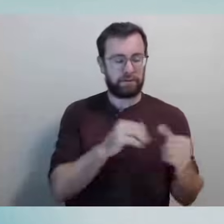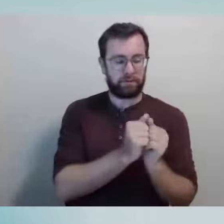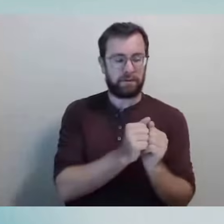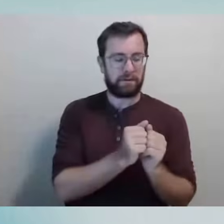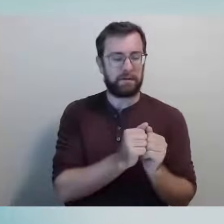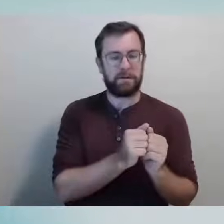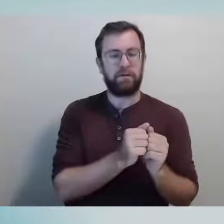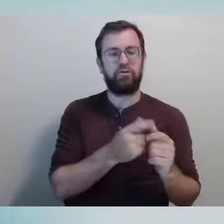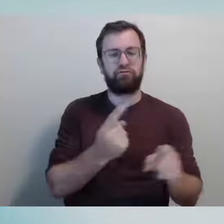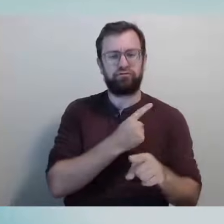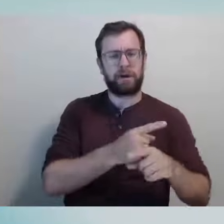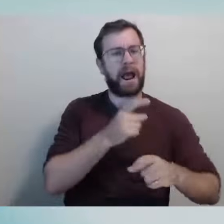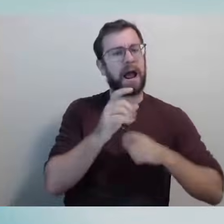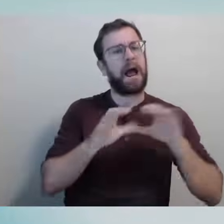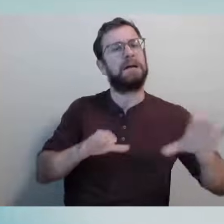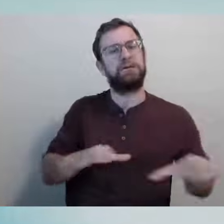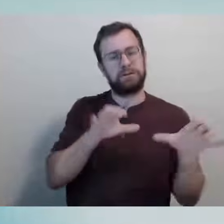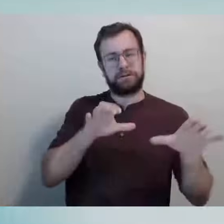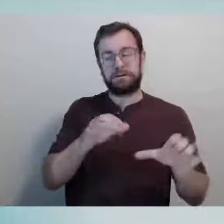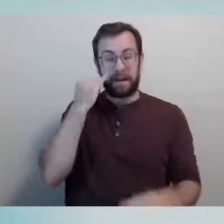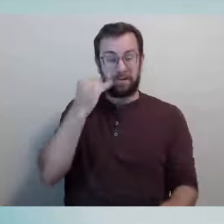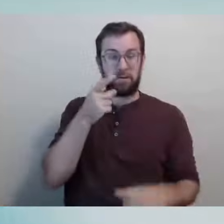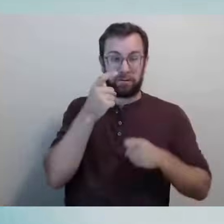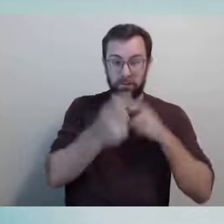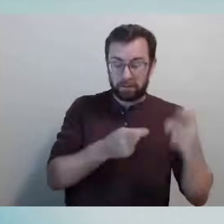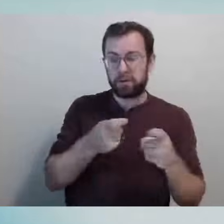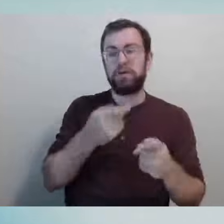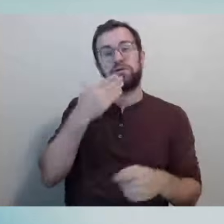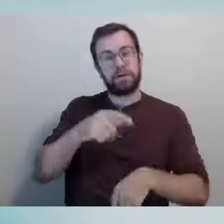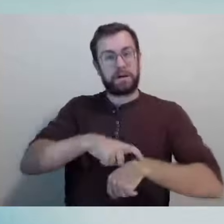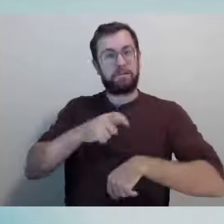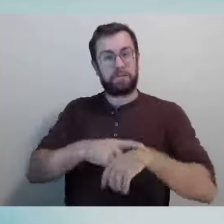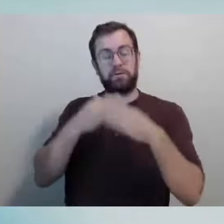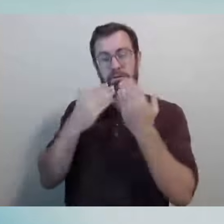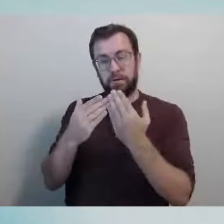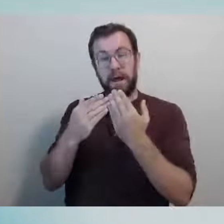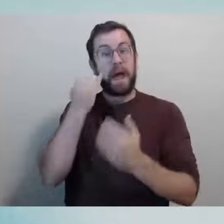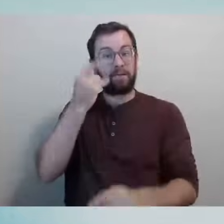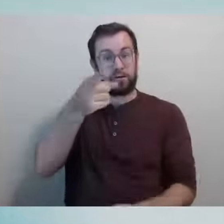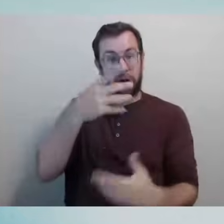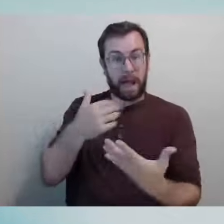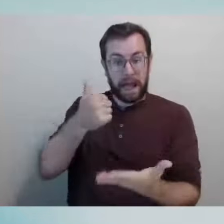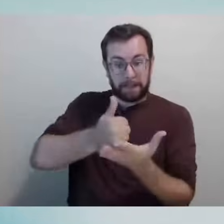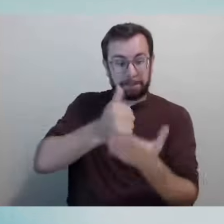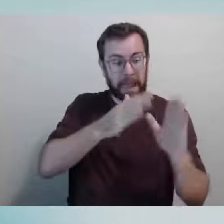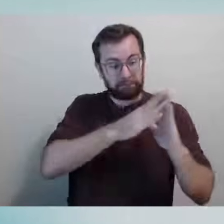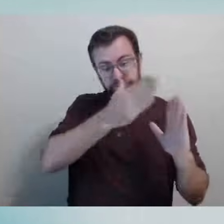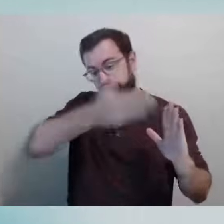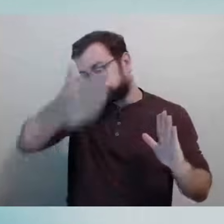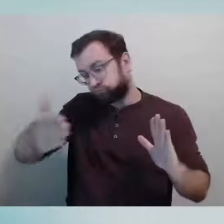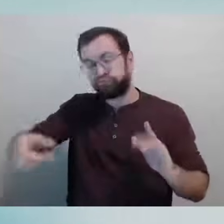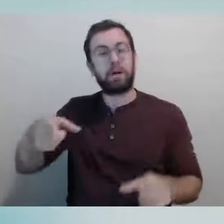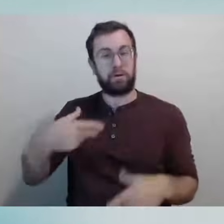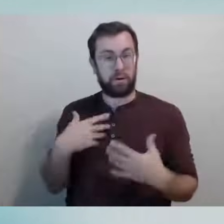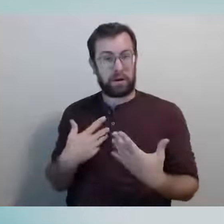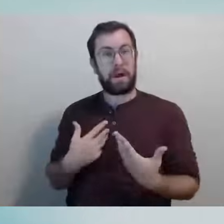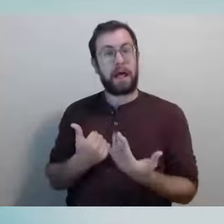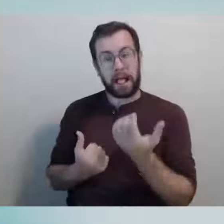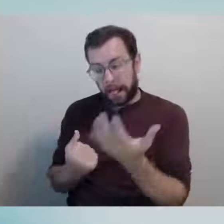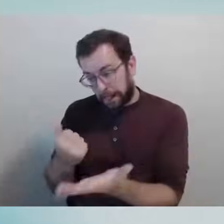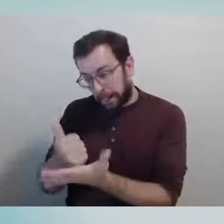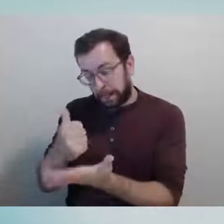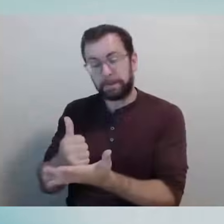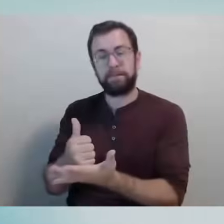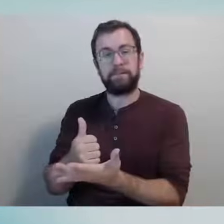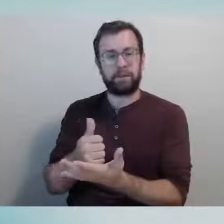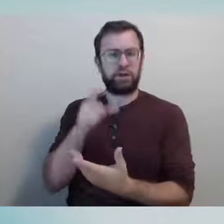or sadaqah, it's a good time to make dua. If you help a neighbor, it's a good time to make dua. Every time you do